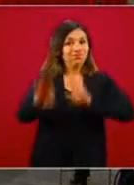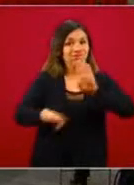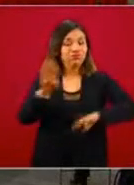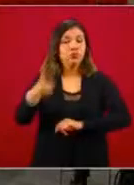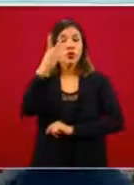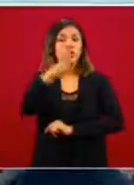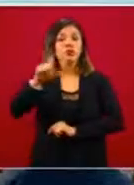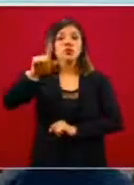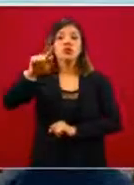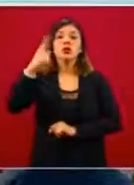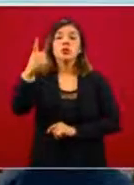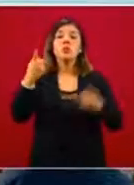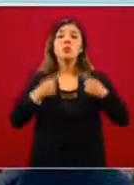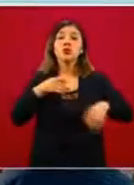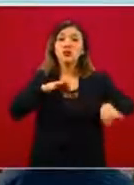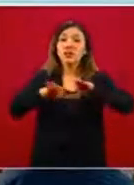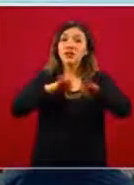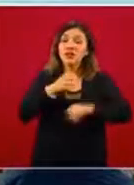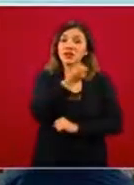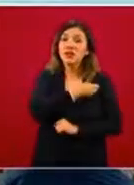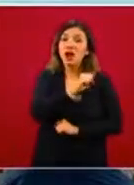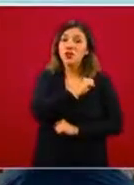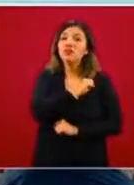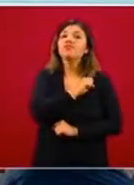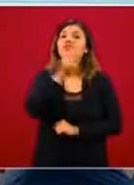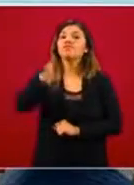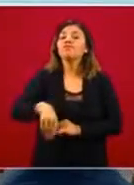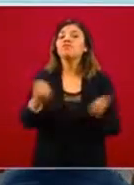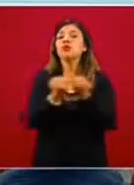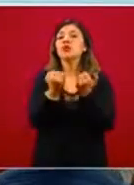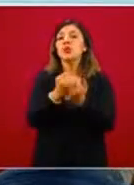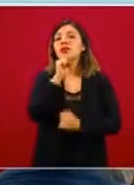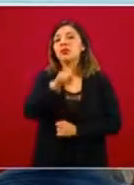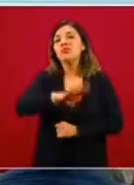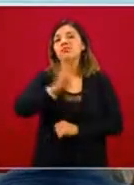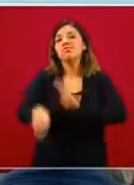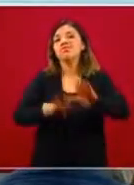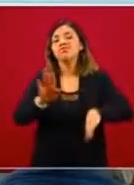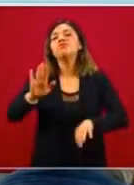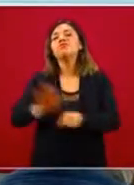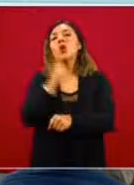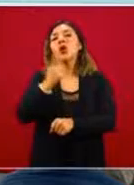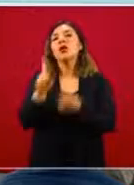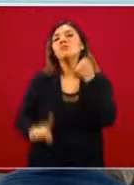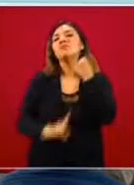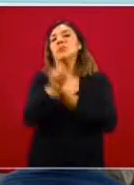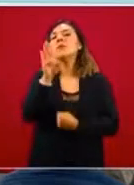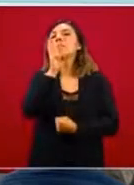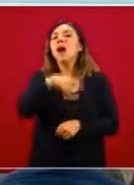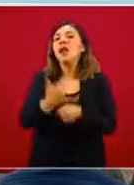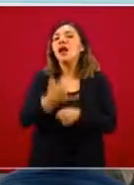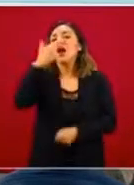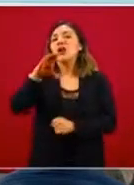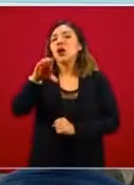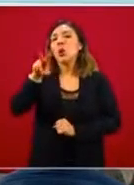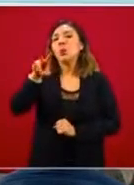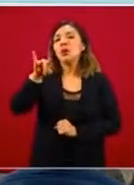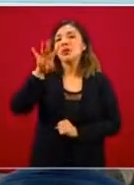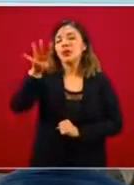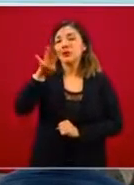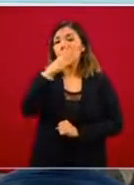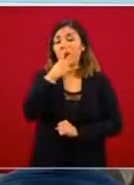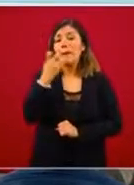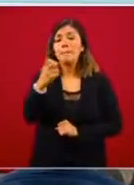of deaths. Unfortunately, 271 healthcare professionals have died due to complications from